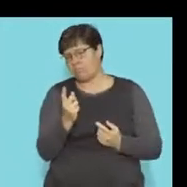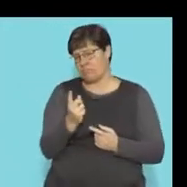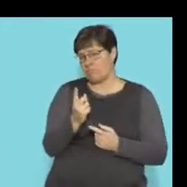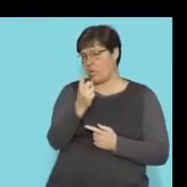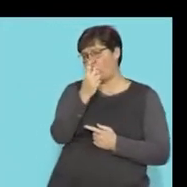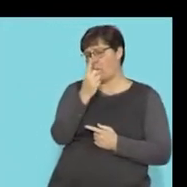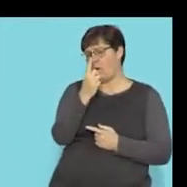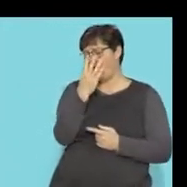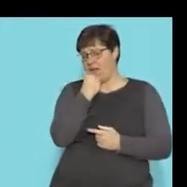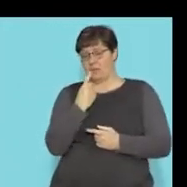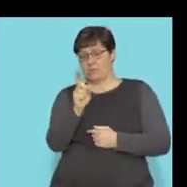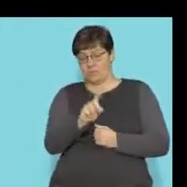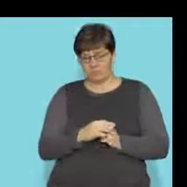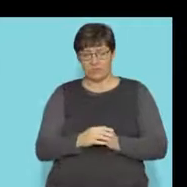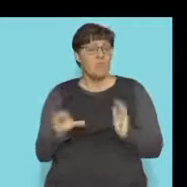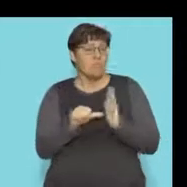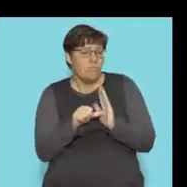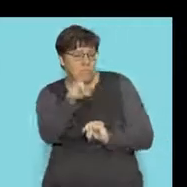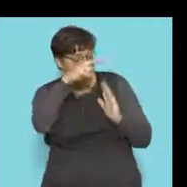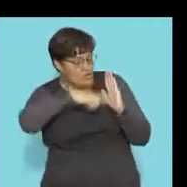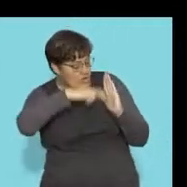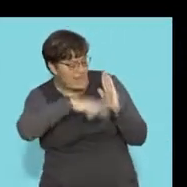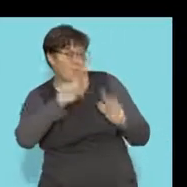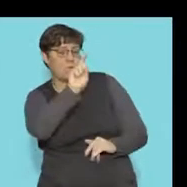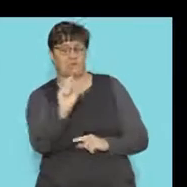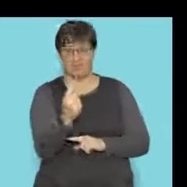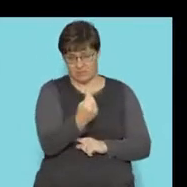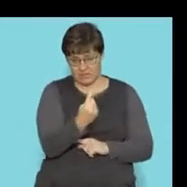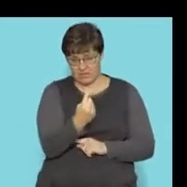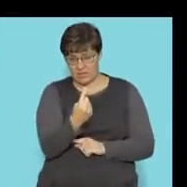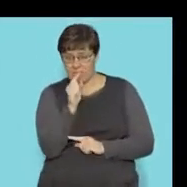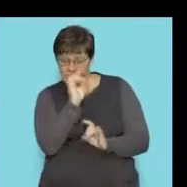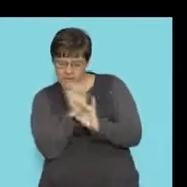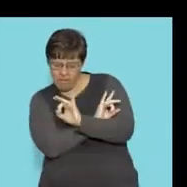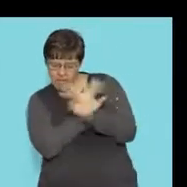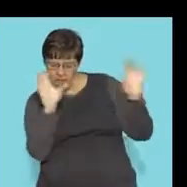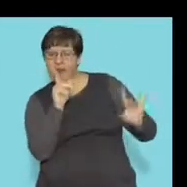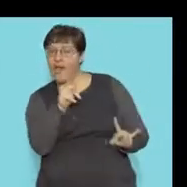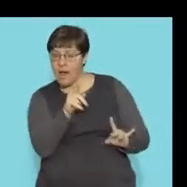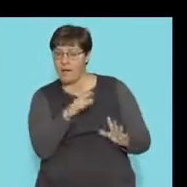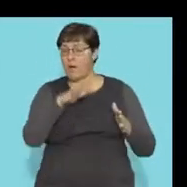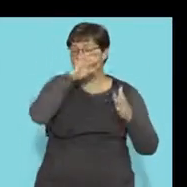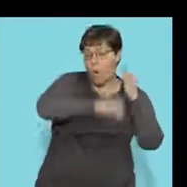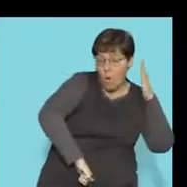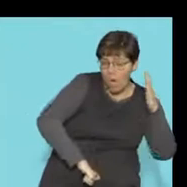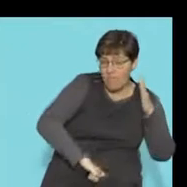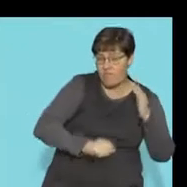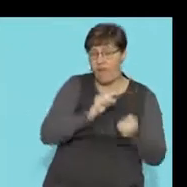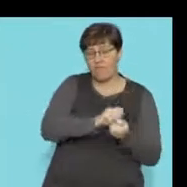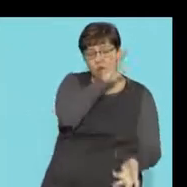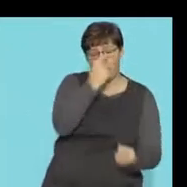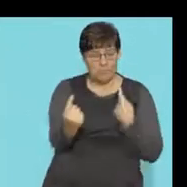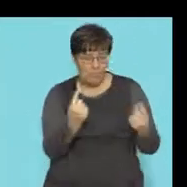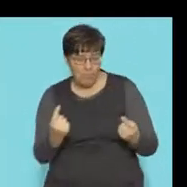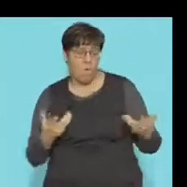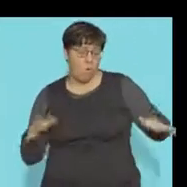that we have to read what the question is asking of us, because it could indicate if I'm subtracting volumes from each